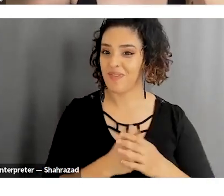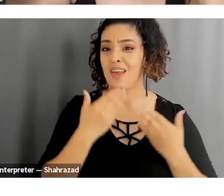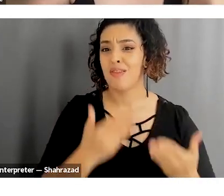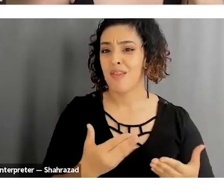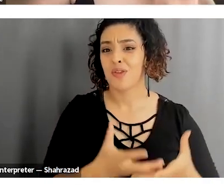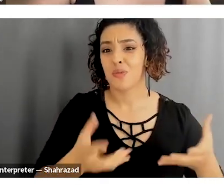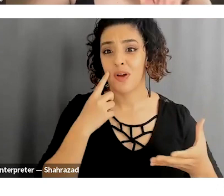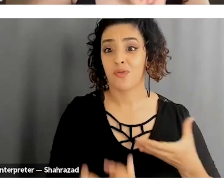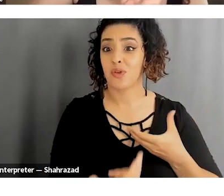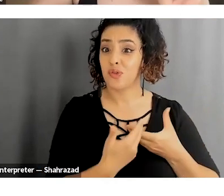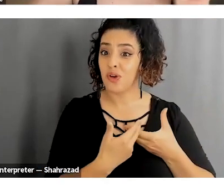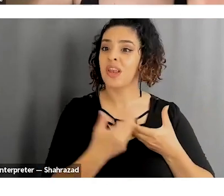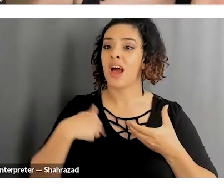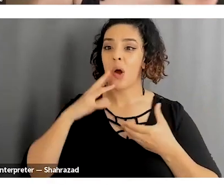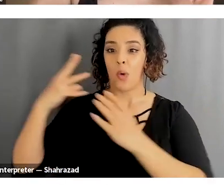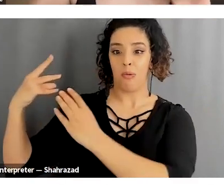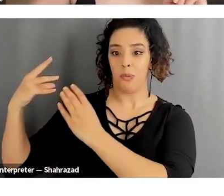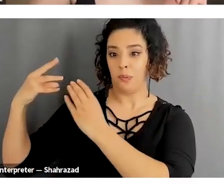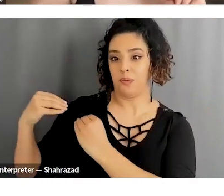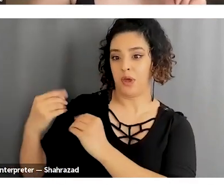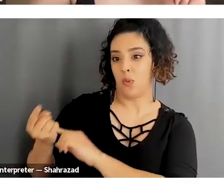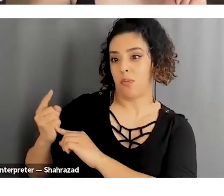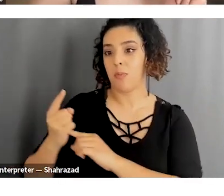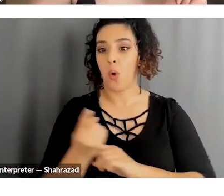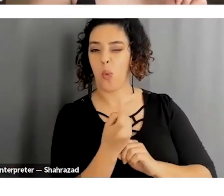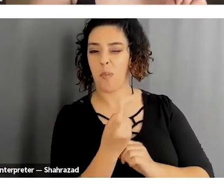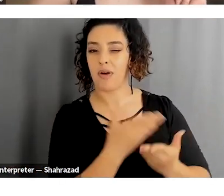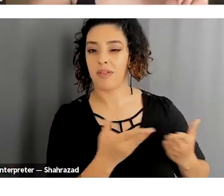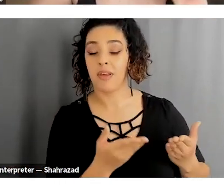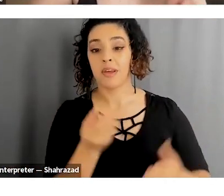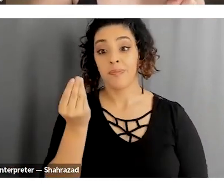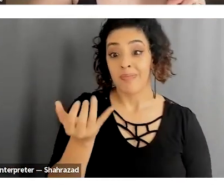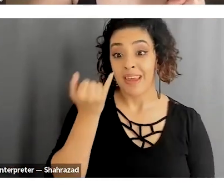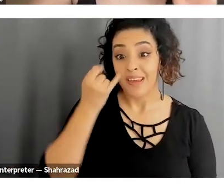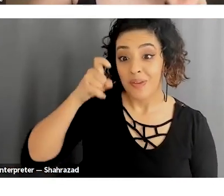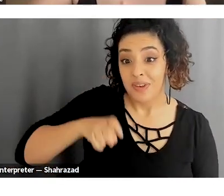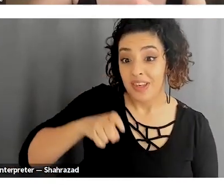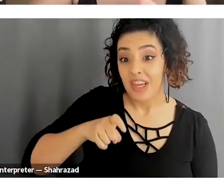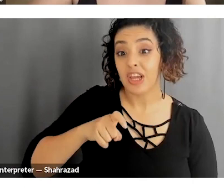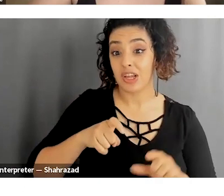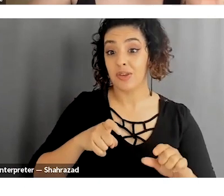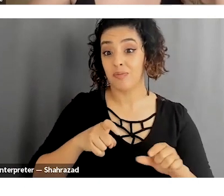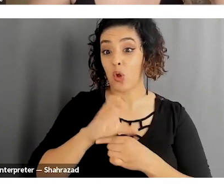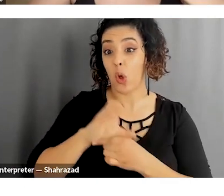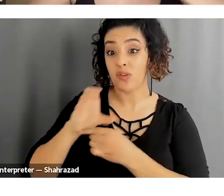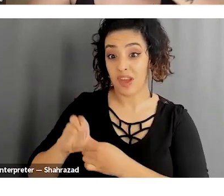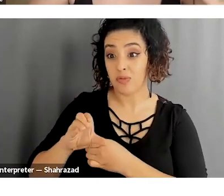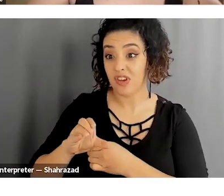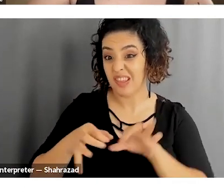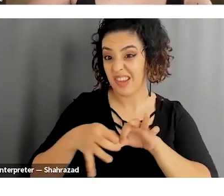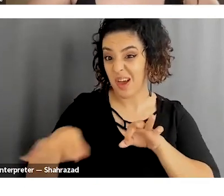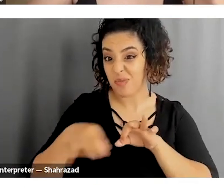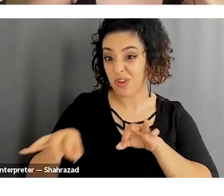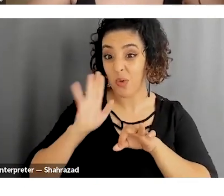camera. One more housekeeping rule. If you are needing to click on the closed captioning or showing captions, they are in